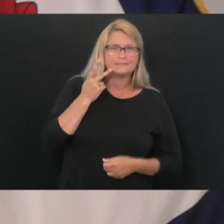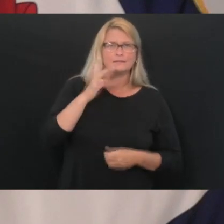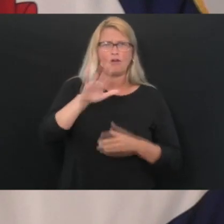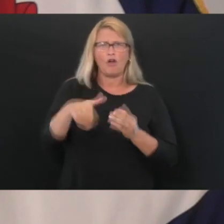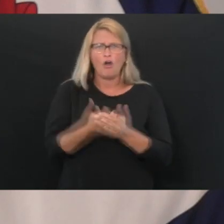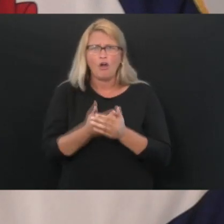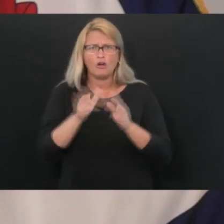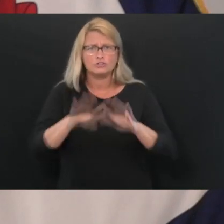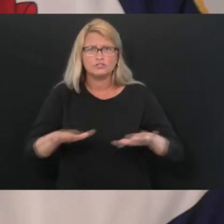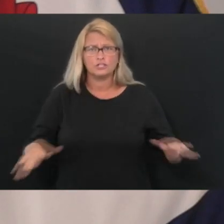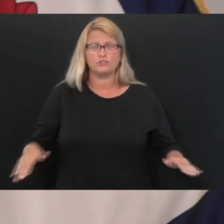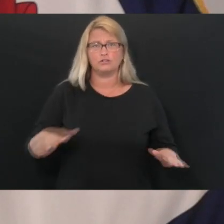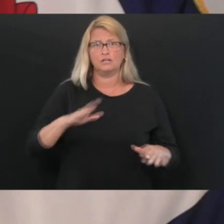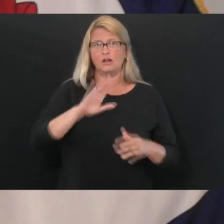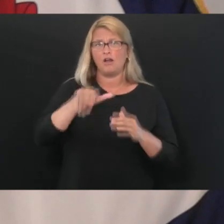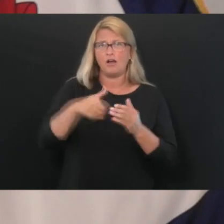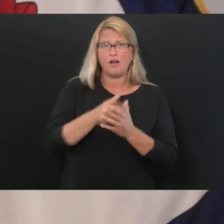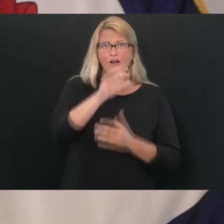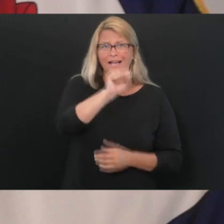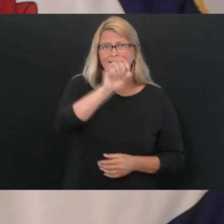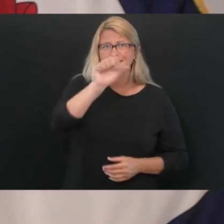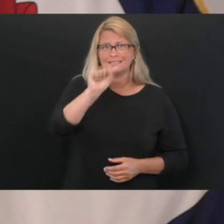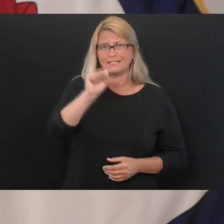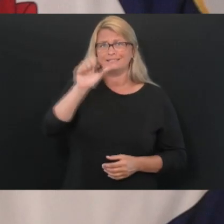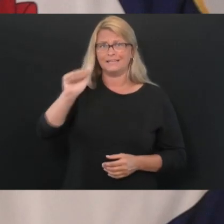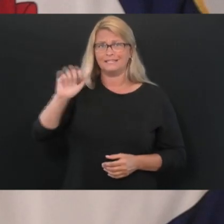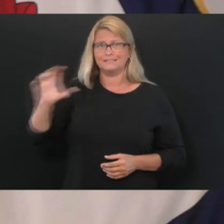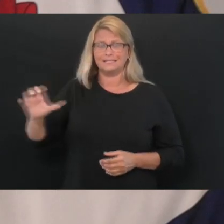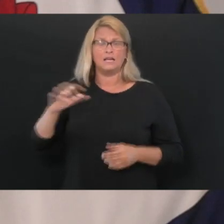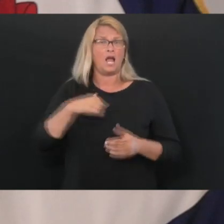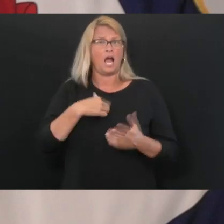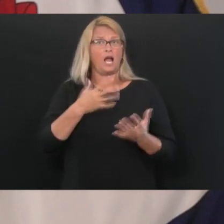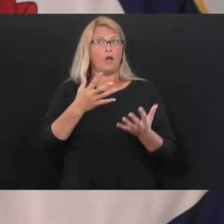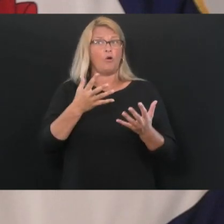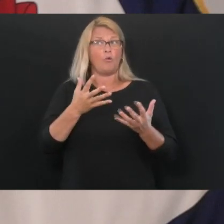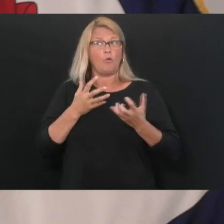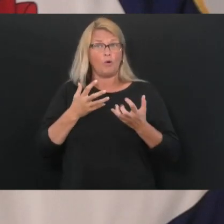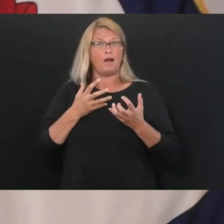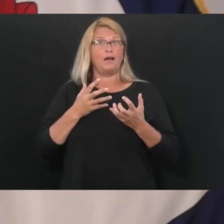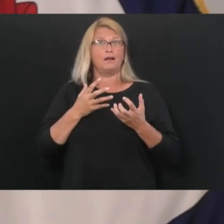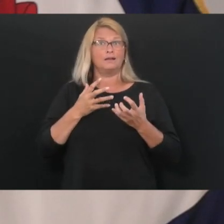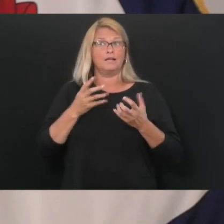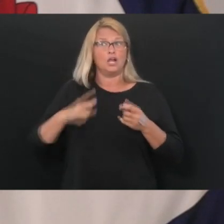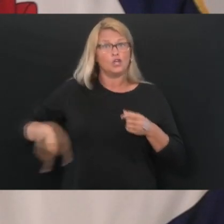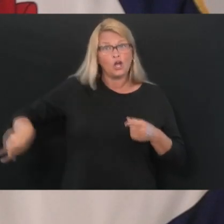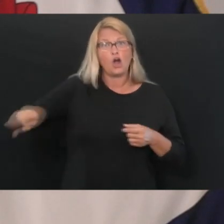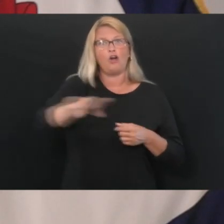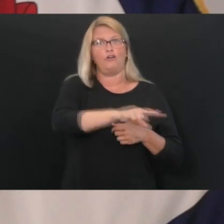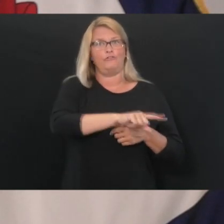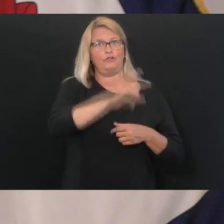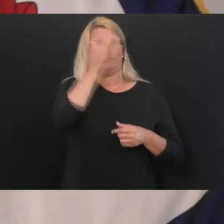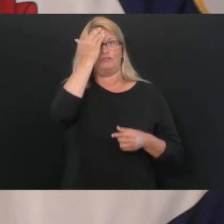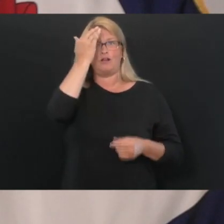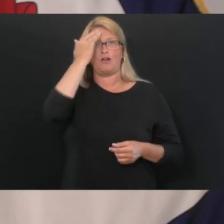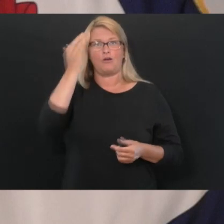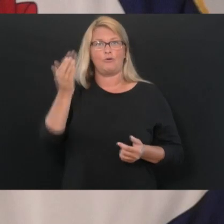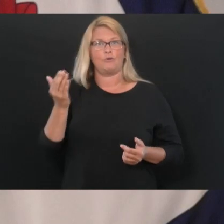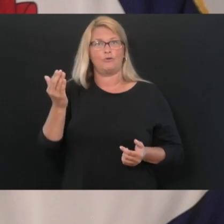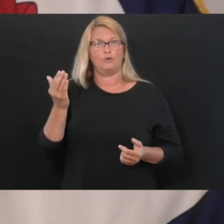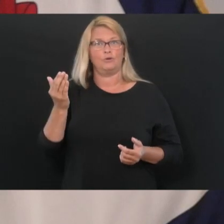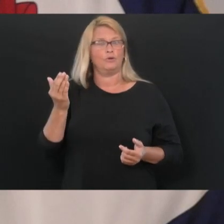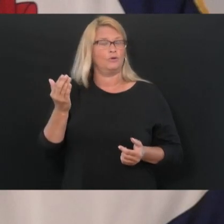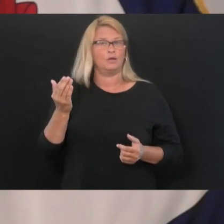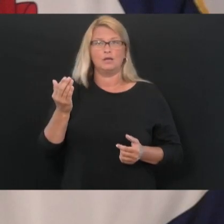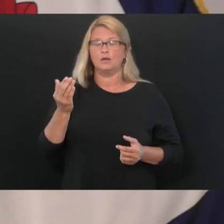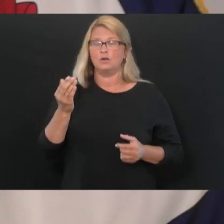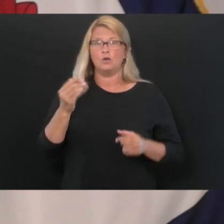kids, I'm speaking to the SSAC. Everybody here's got to completely realize that we have got